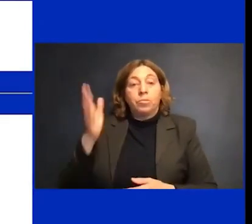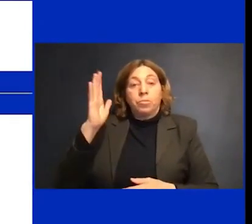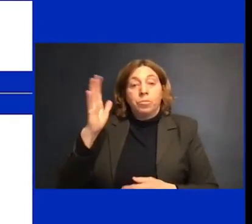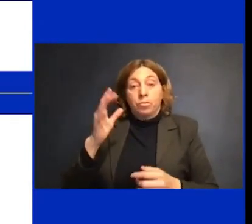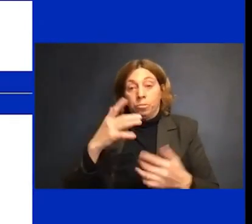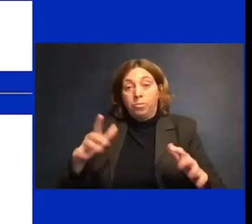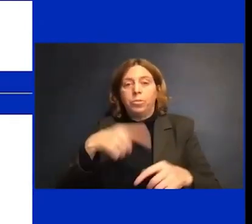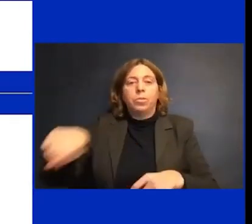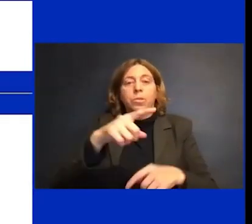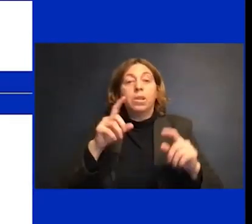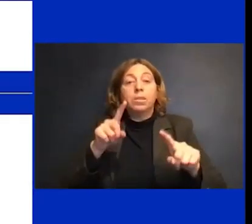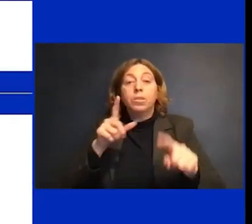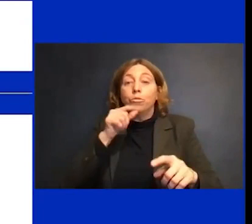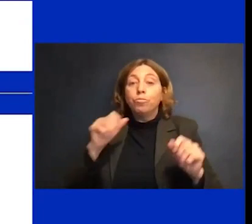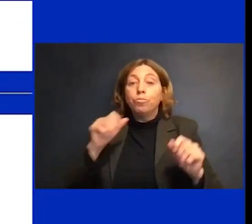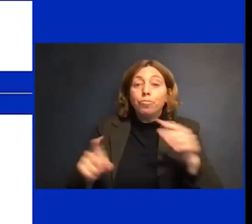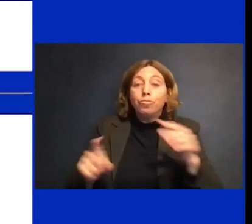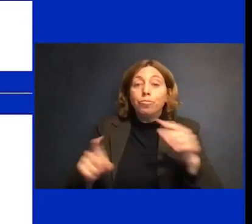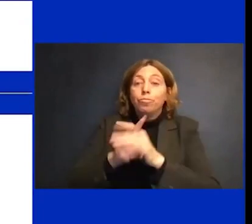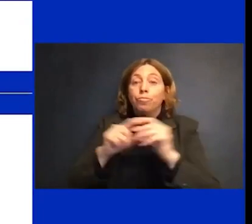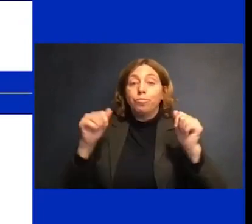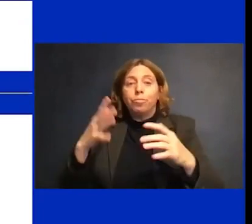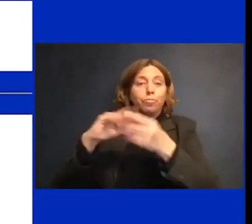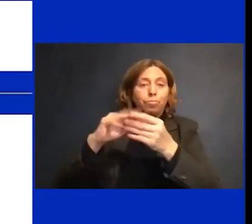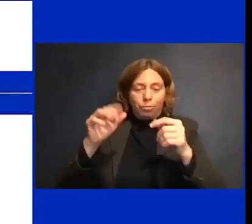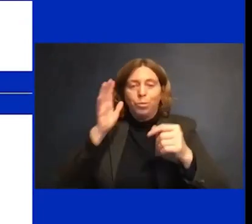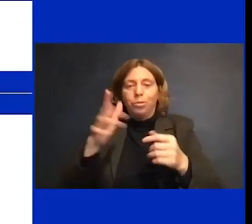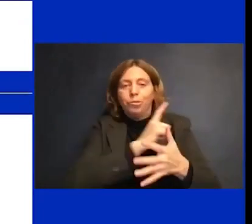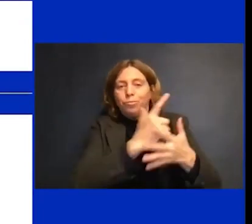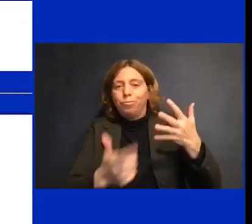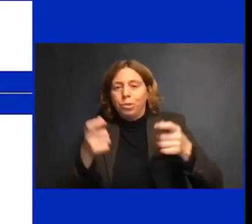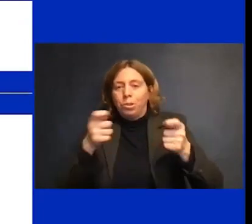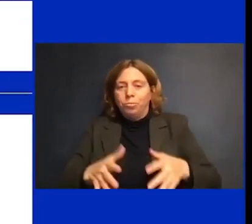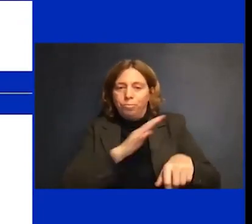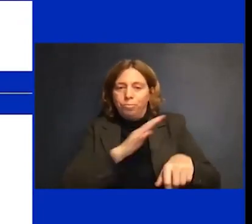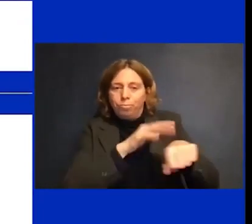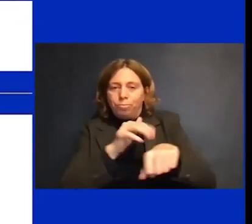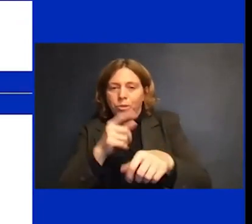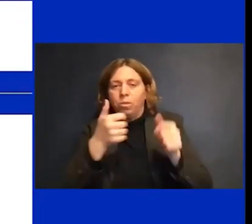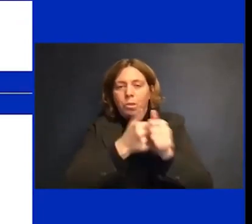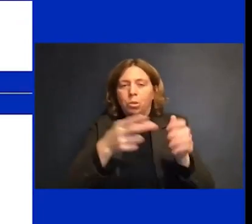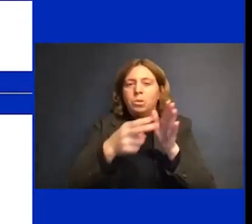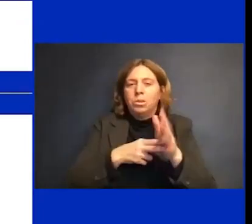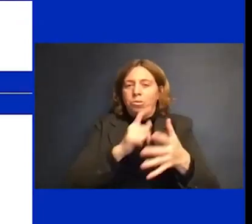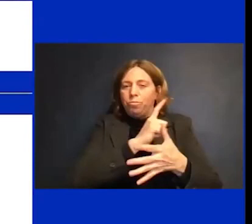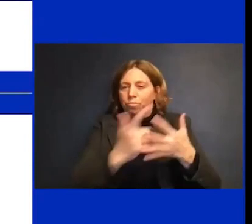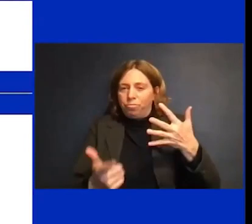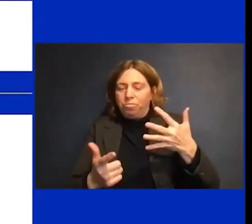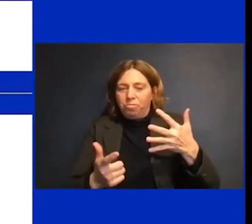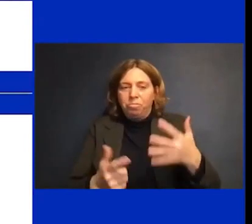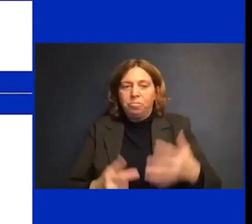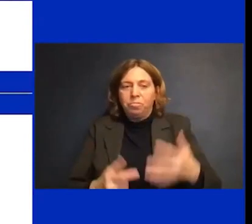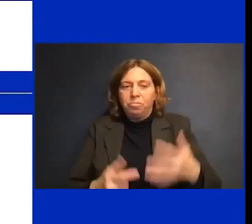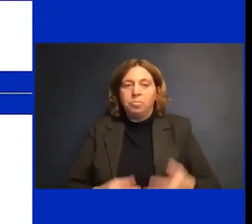the opportunity to provide comments. For those who have pre-registered to provide a comment, the moderator will call upon your name